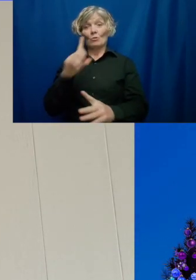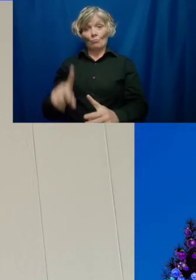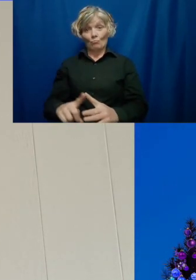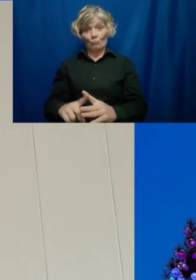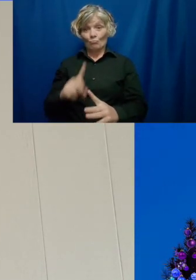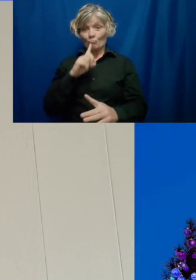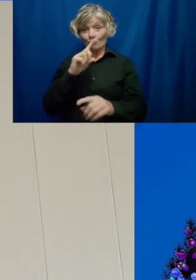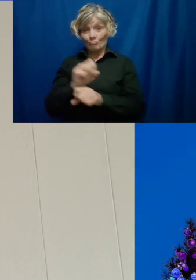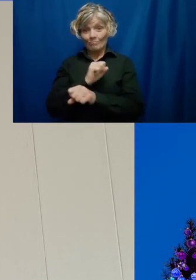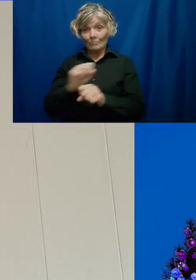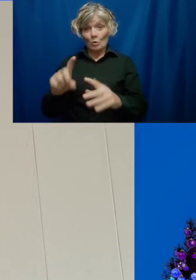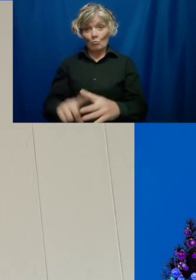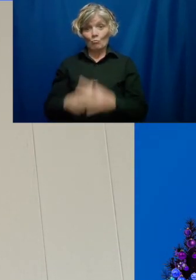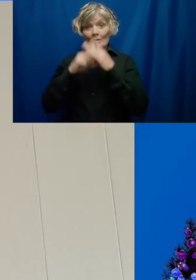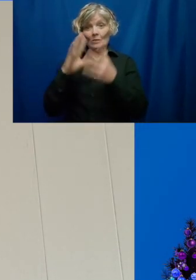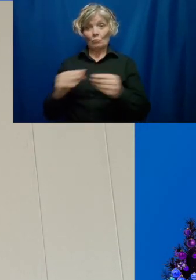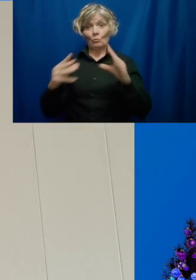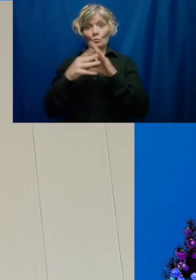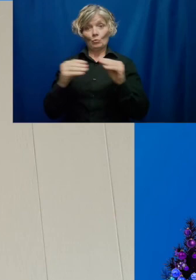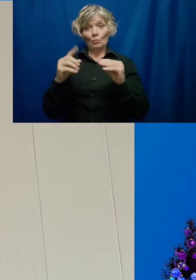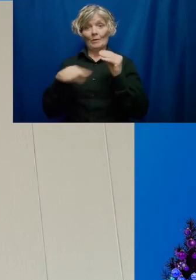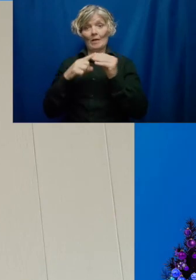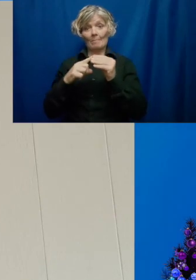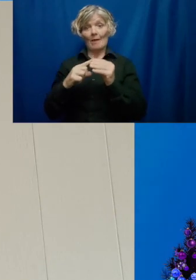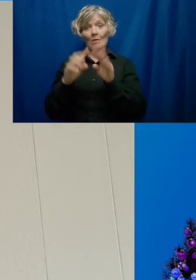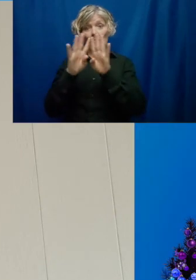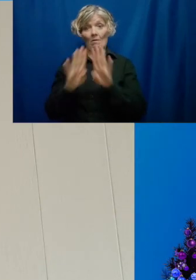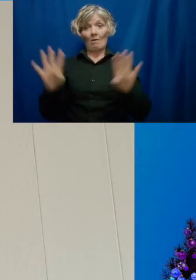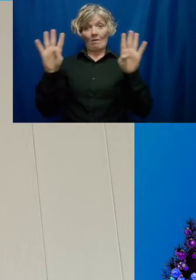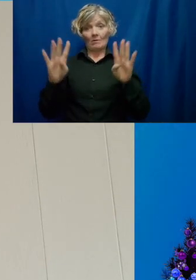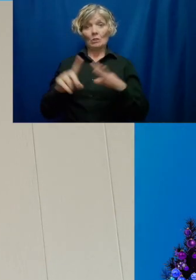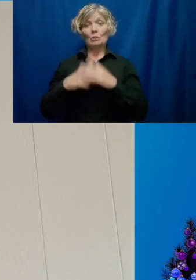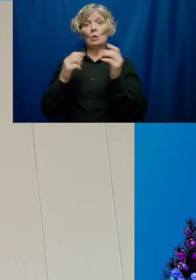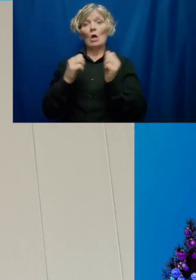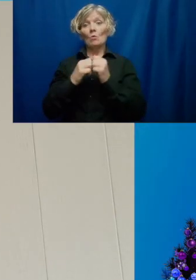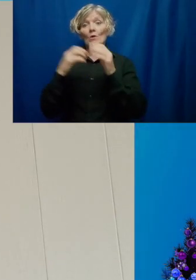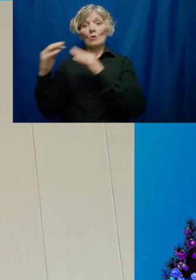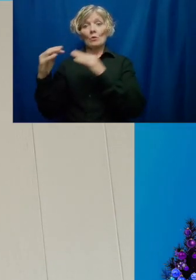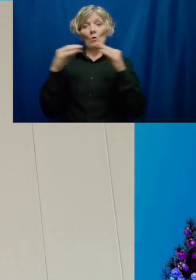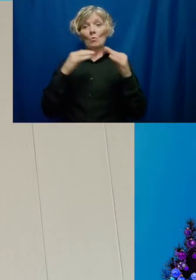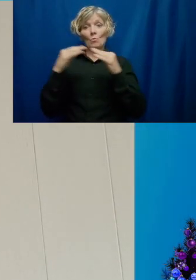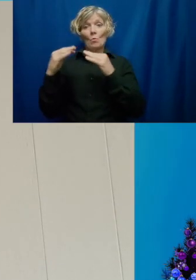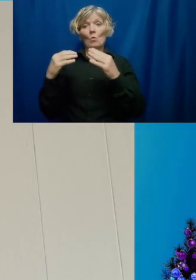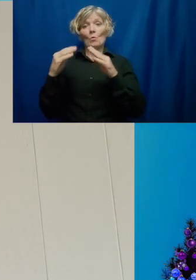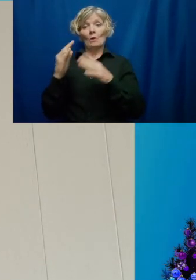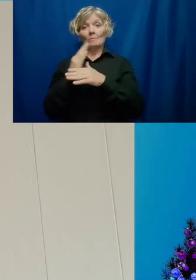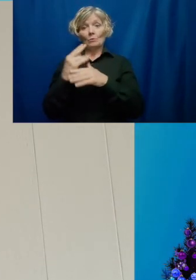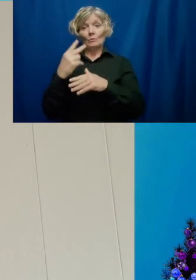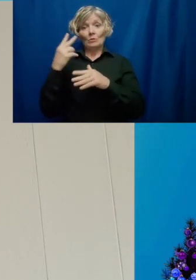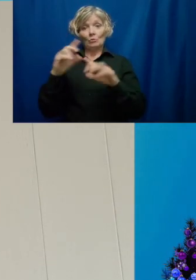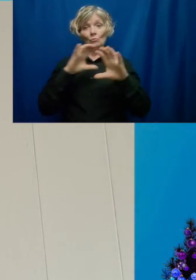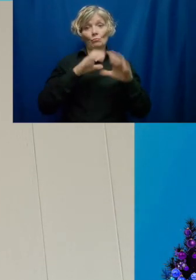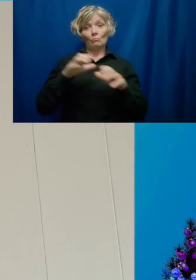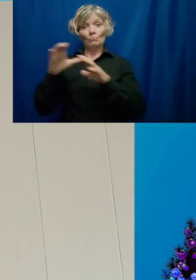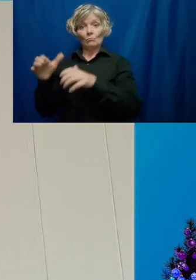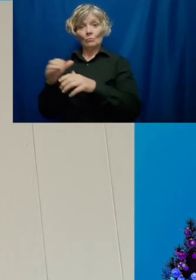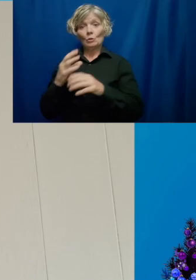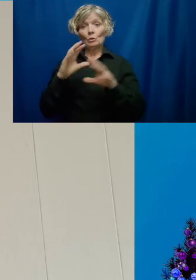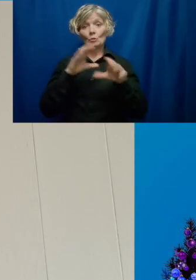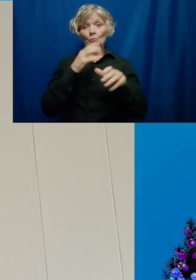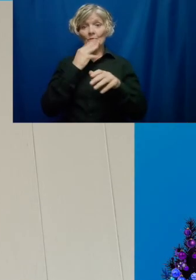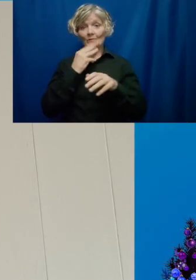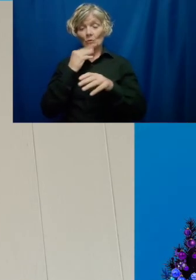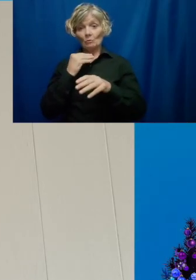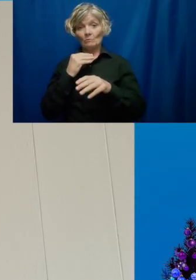Hanukkah begins with a civil war between two groups of Jews. One group who aligned themselves with the ruling